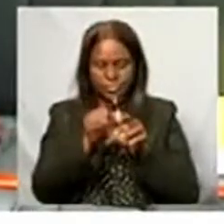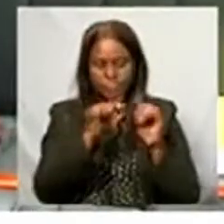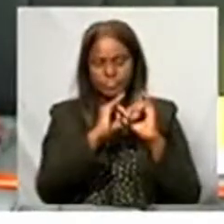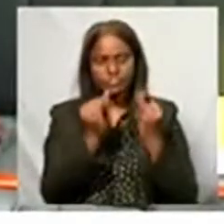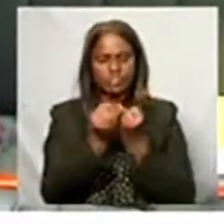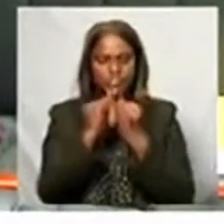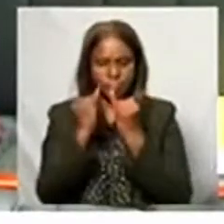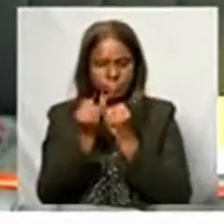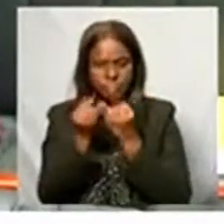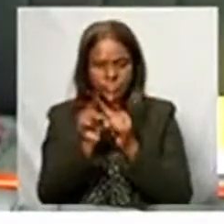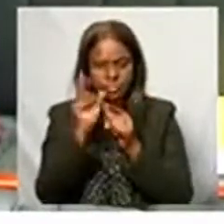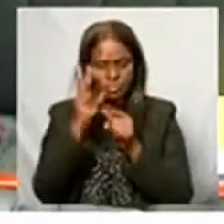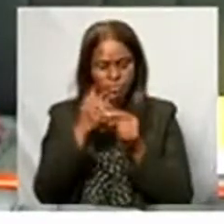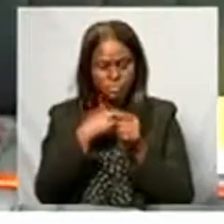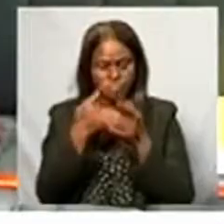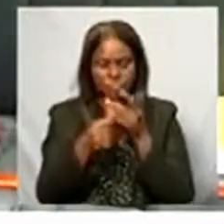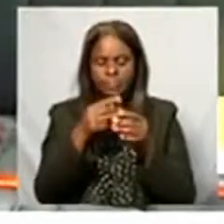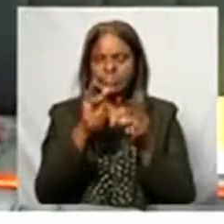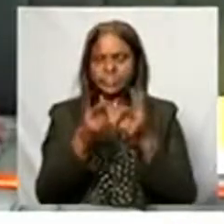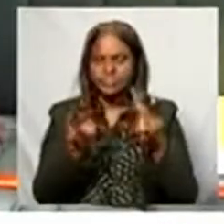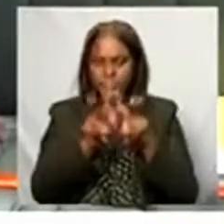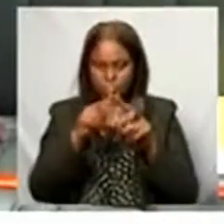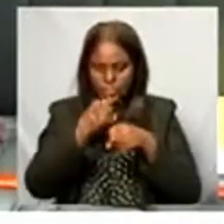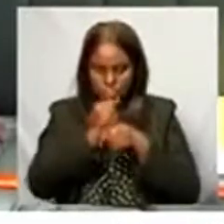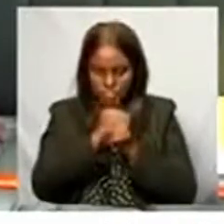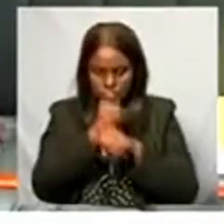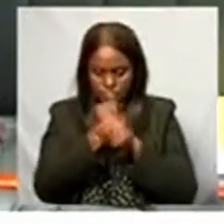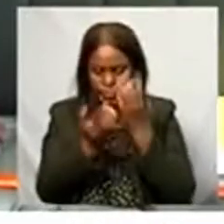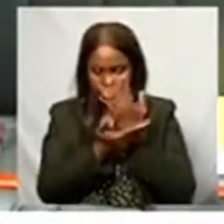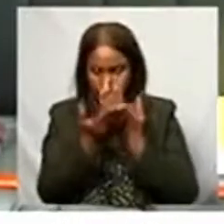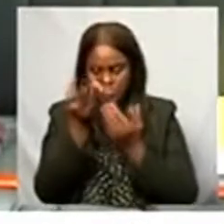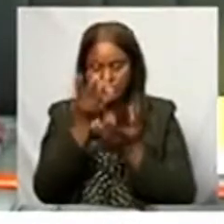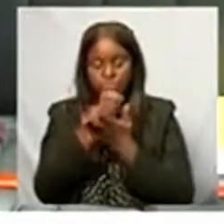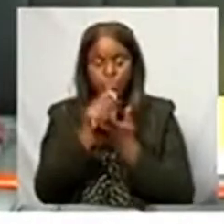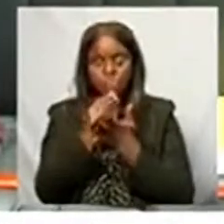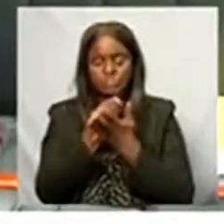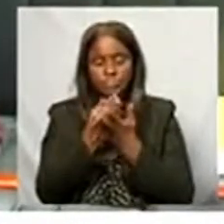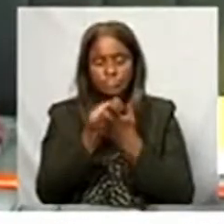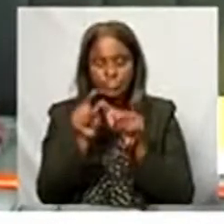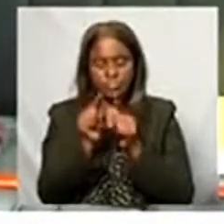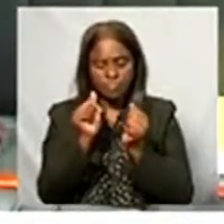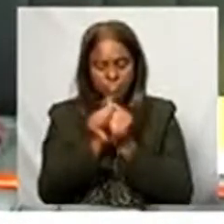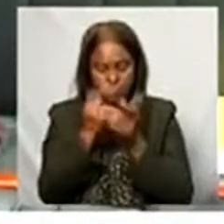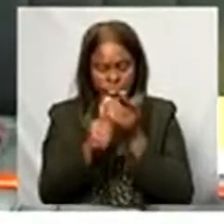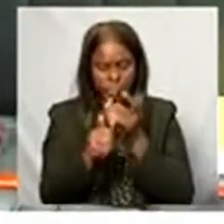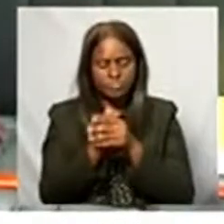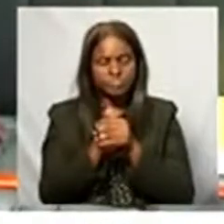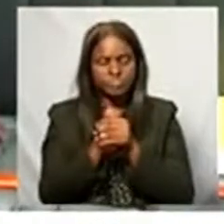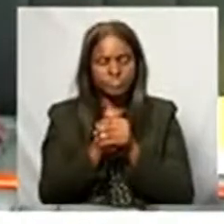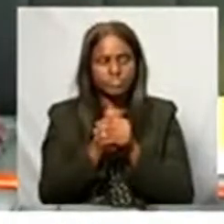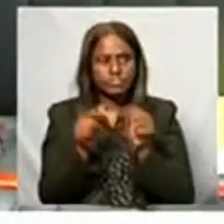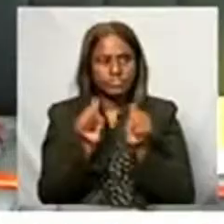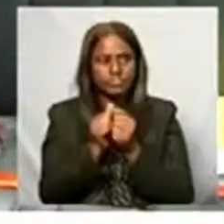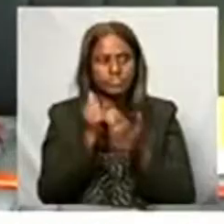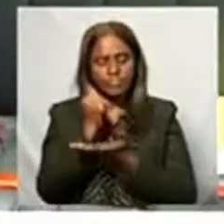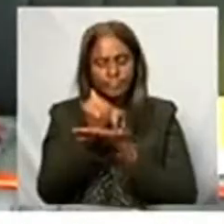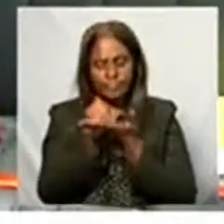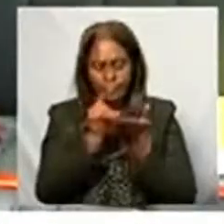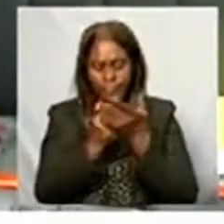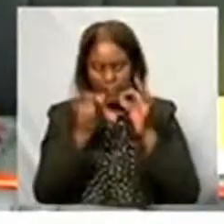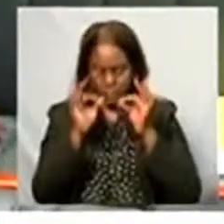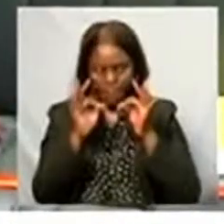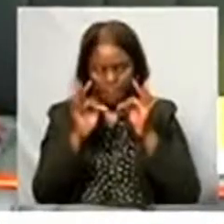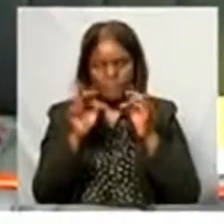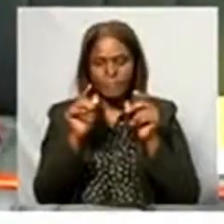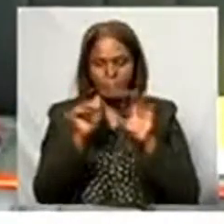institutions, and there shall be value creation, improved profitability, and enhanced efficiencies in